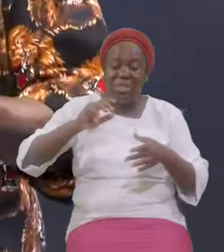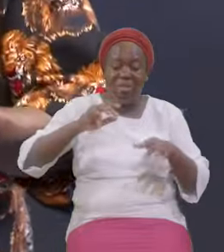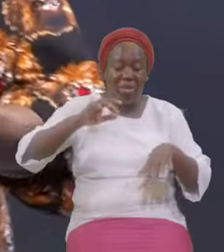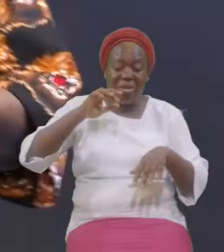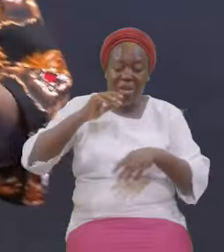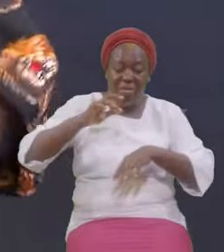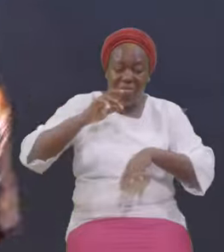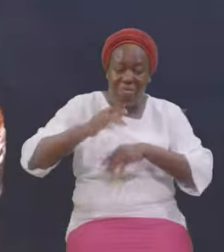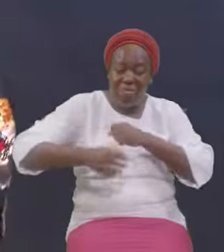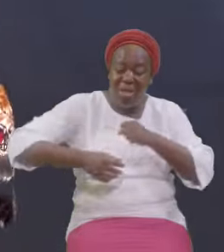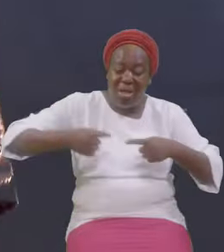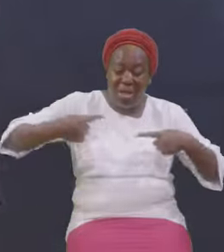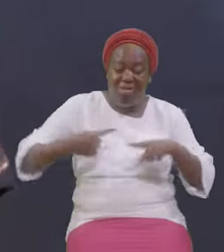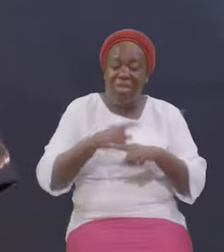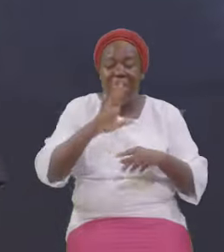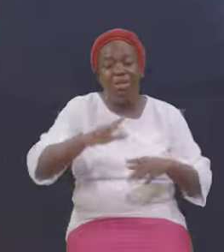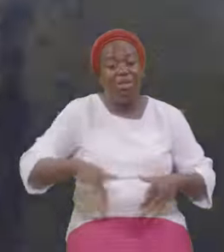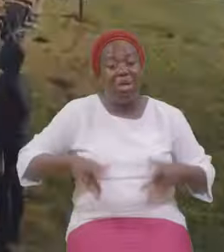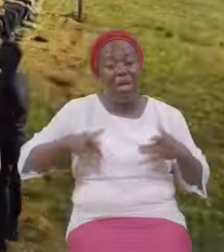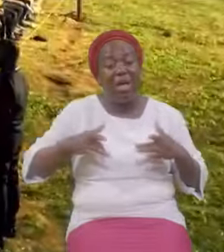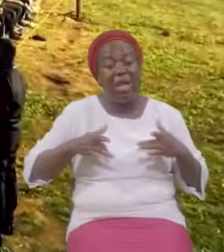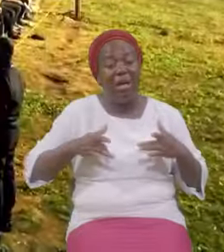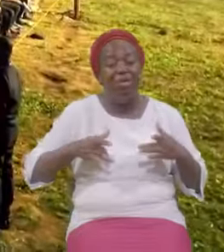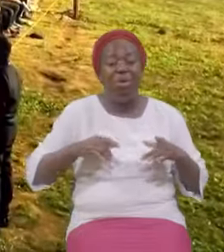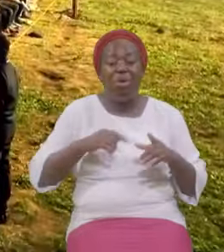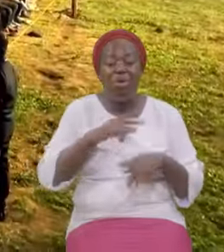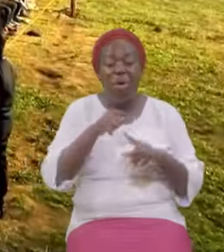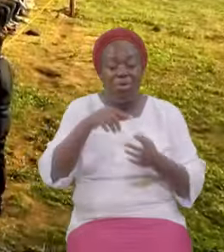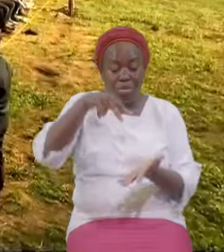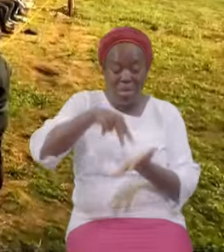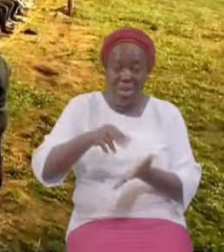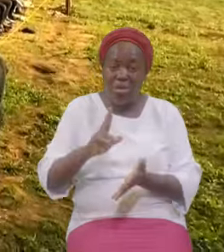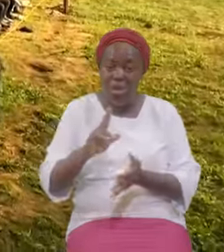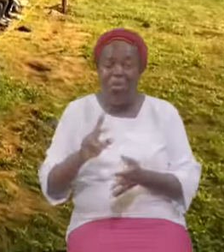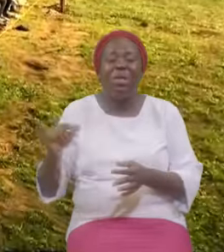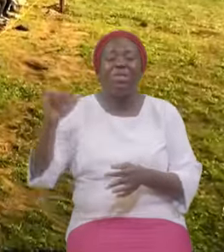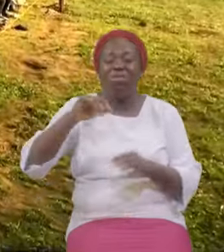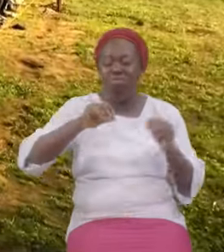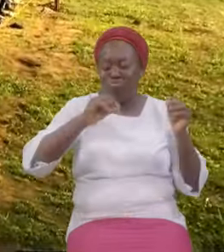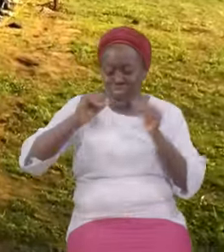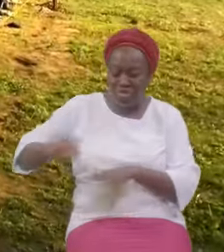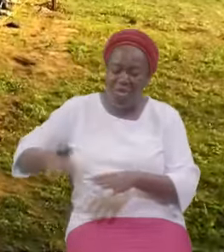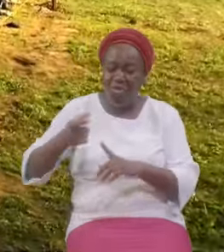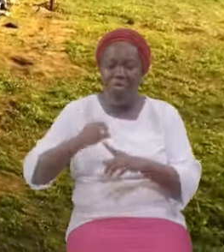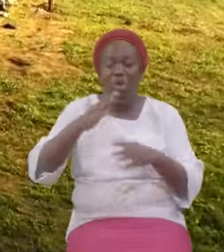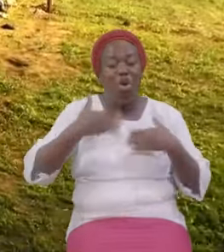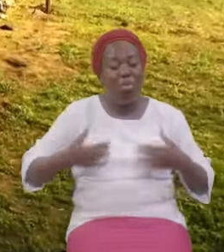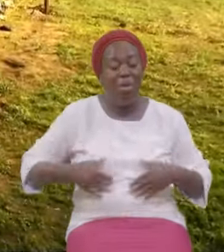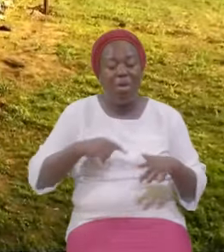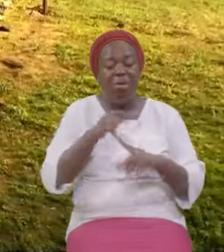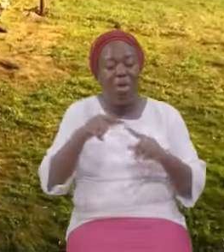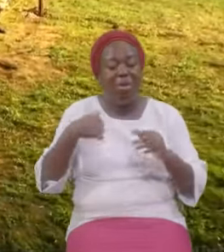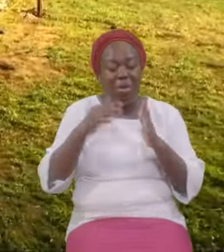up, you'll drop from your body. When we pray in the name of Jesus, and